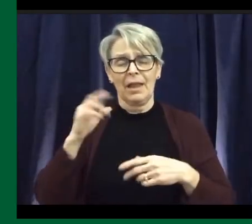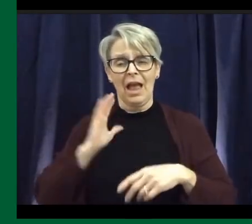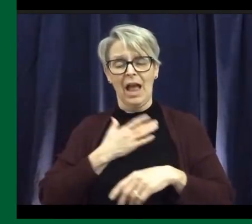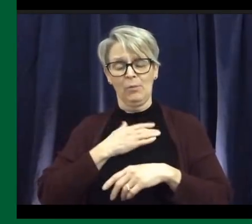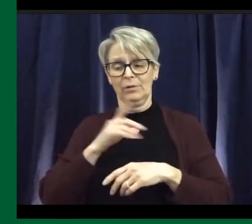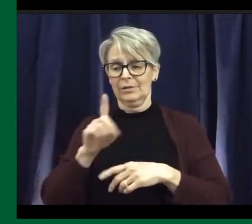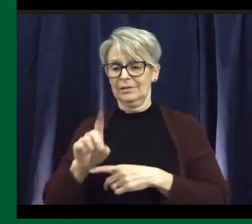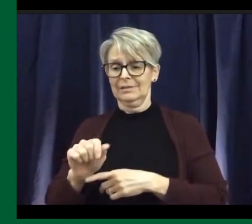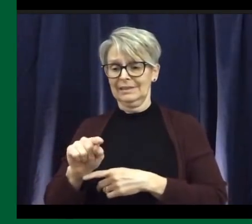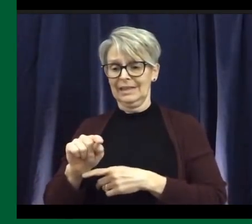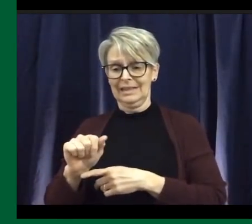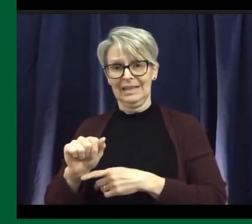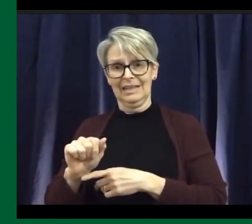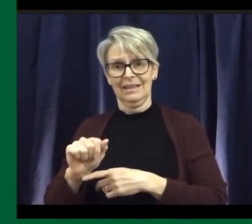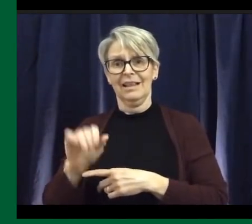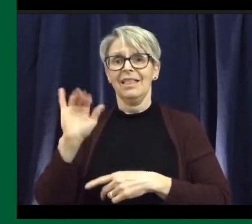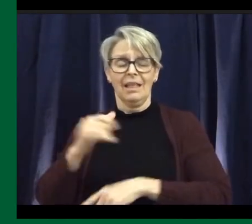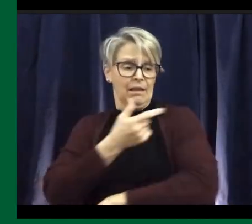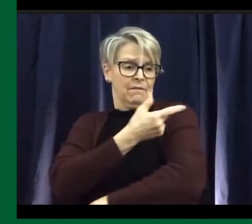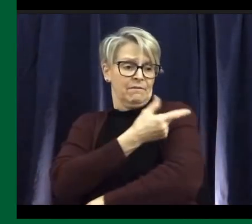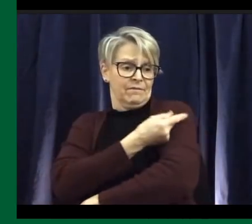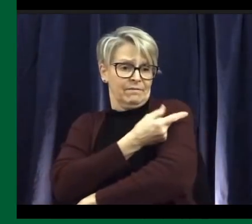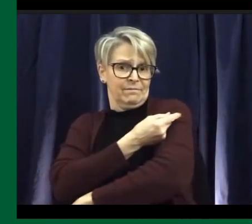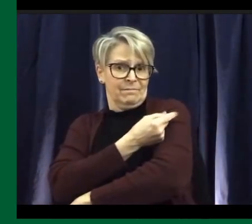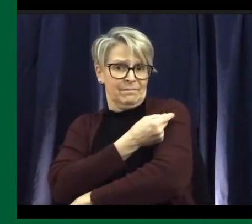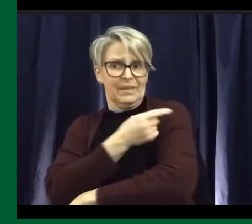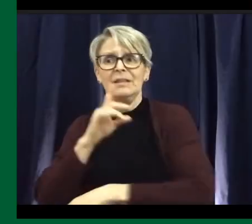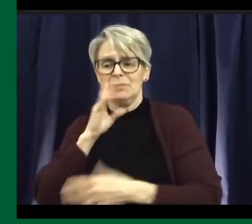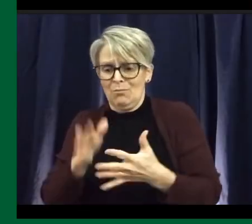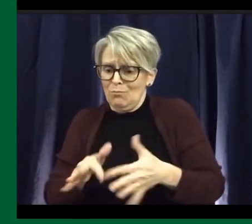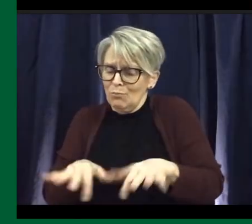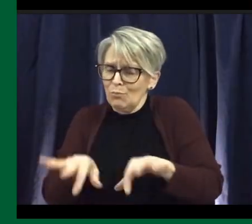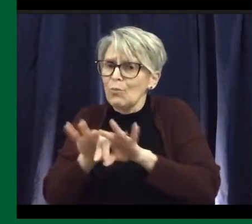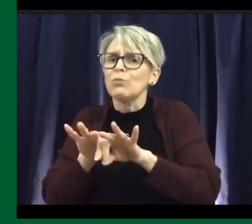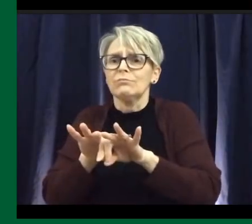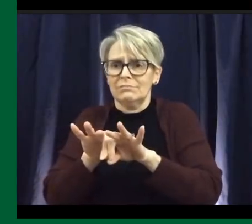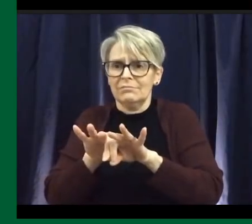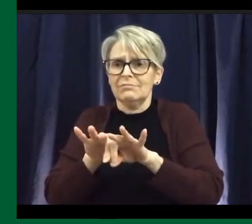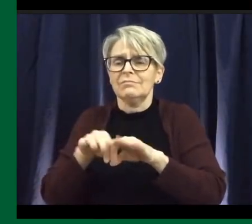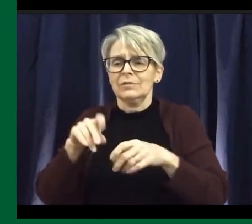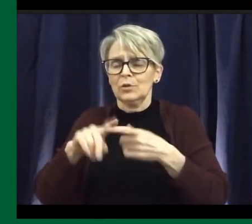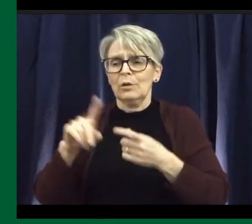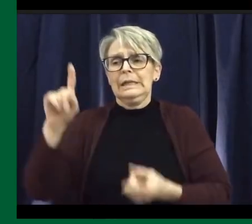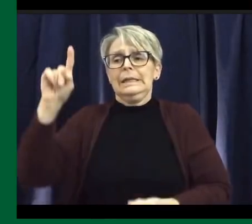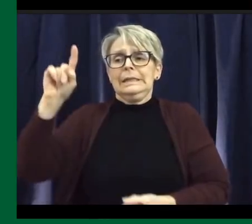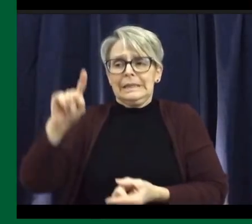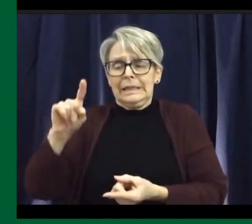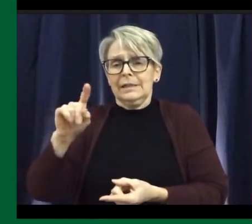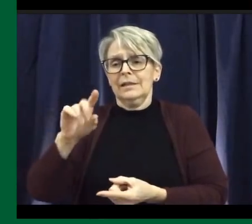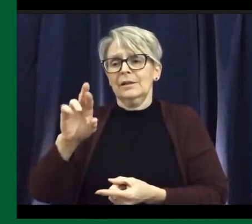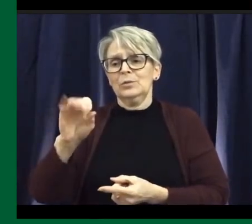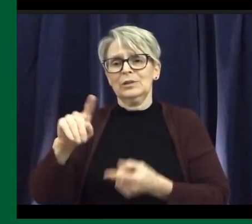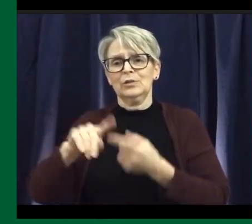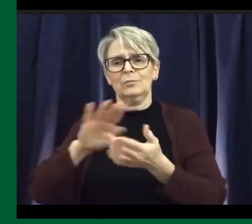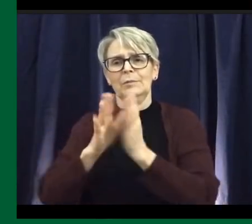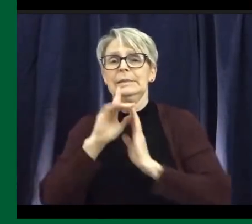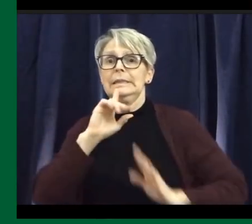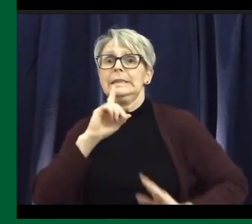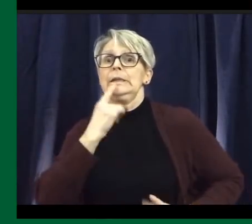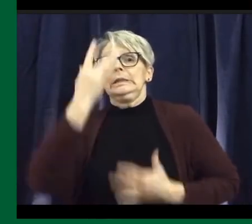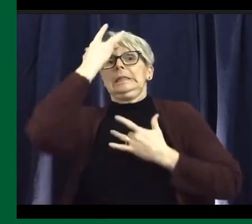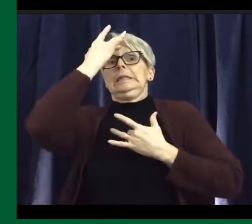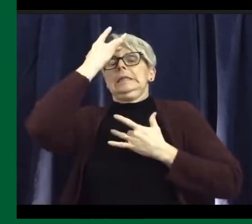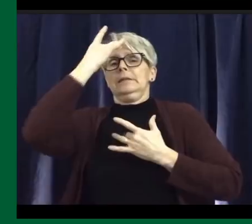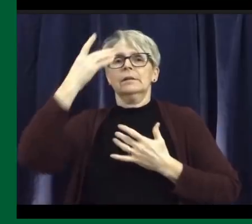a vaccination is an important step to reduce your chance of getting seriously ill, and hopefully over the next few weeks